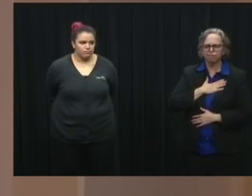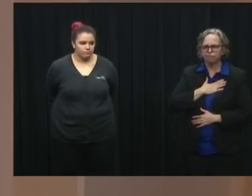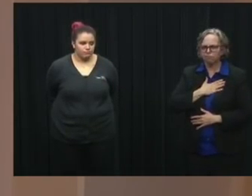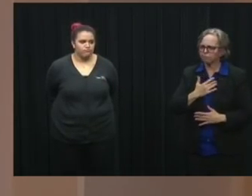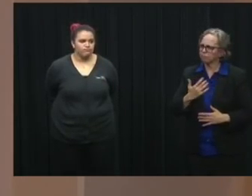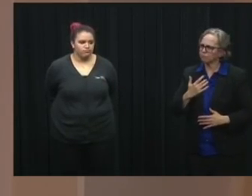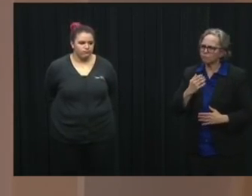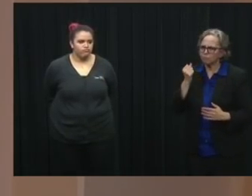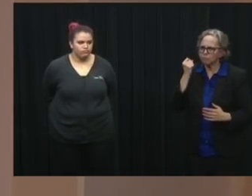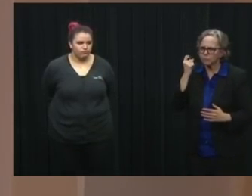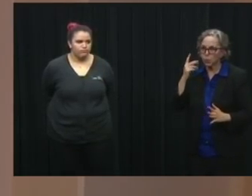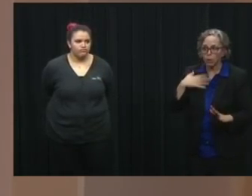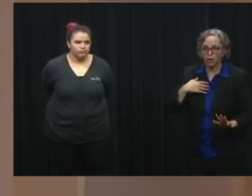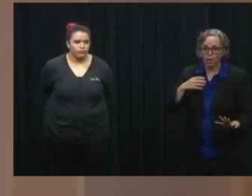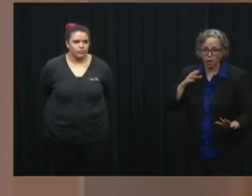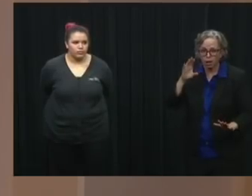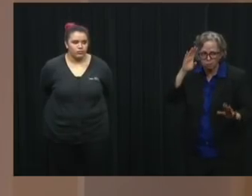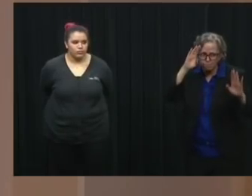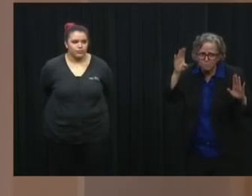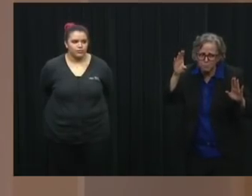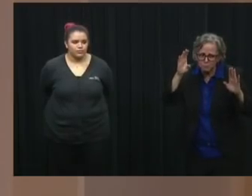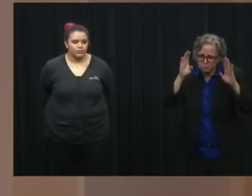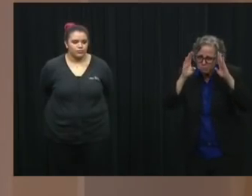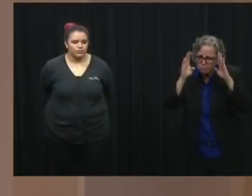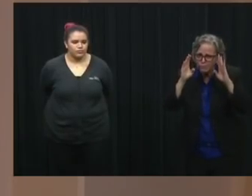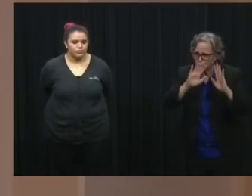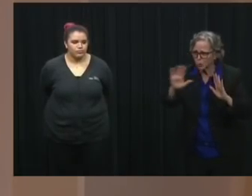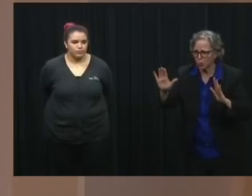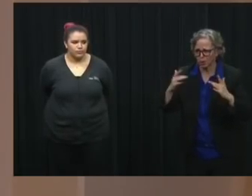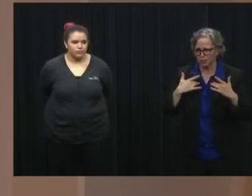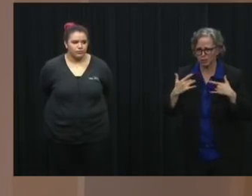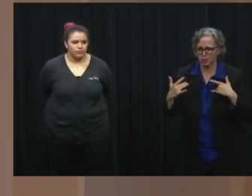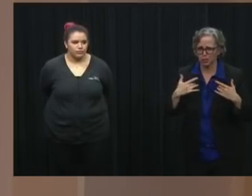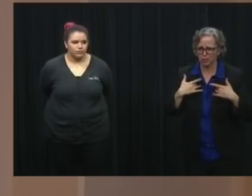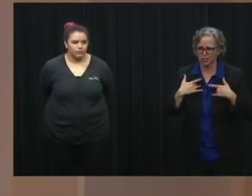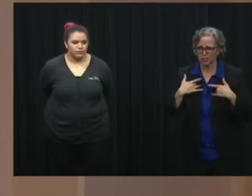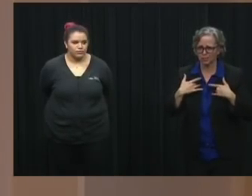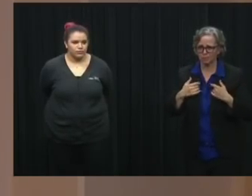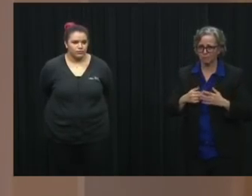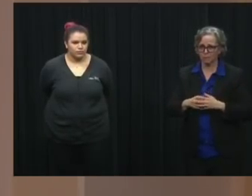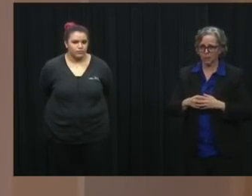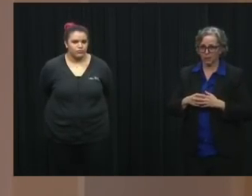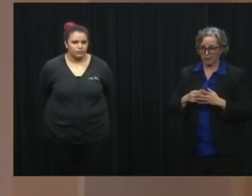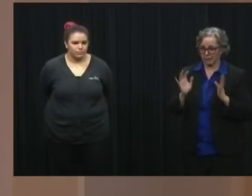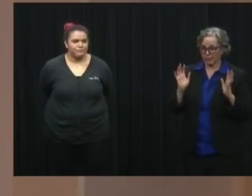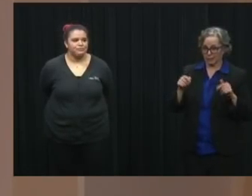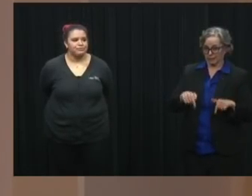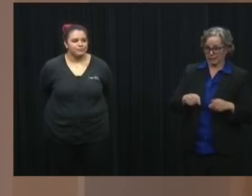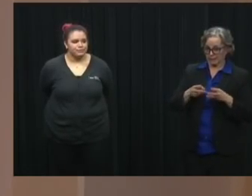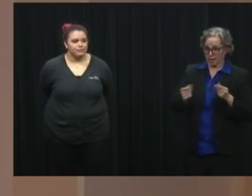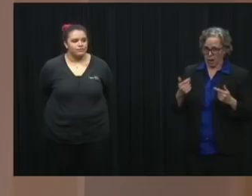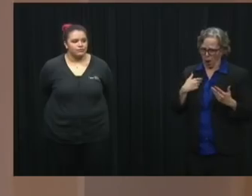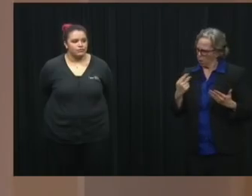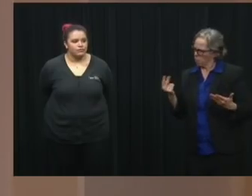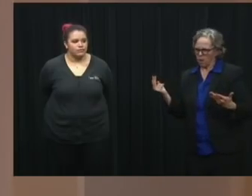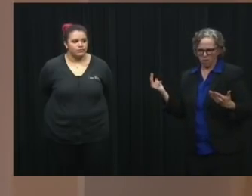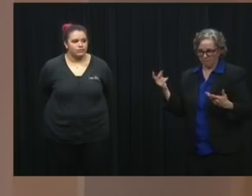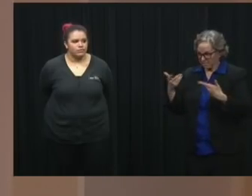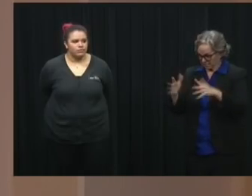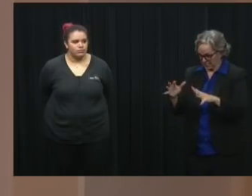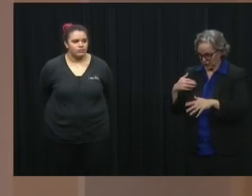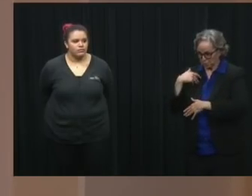and heard, and as soon as we walk out of here, I will be on this again, as I have been every day since we started